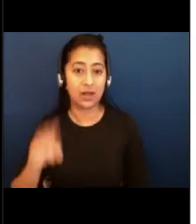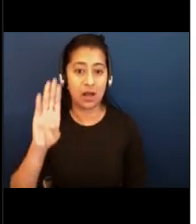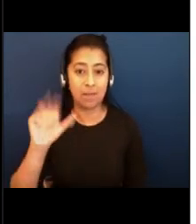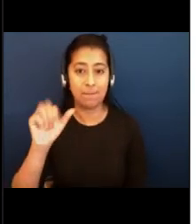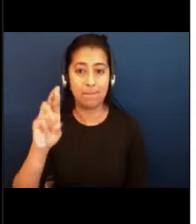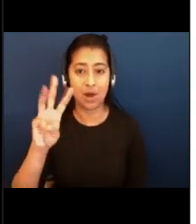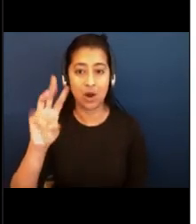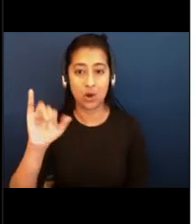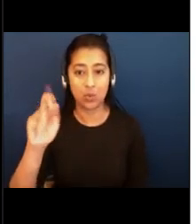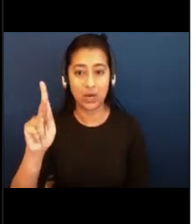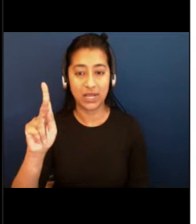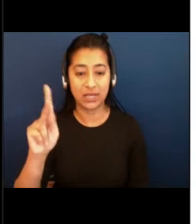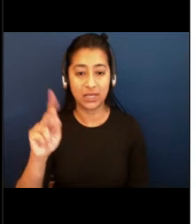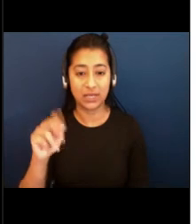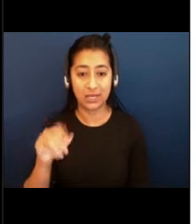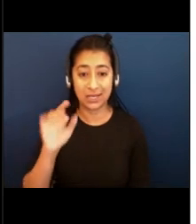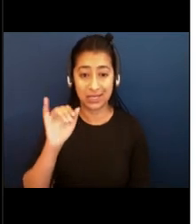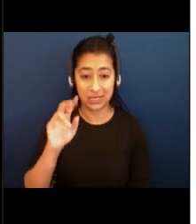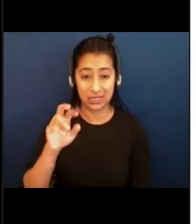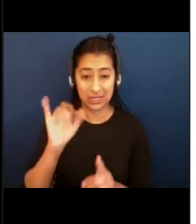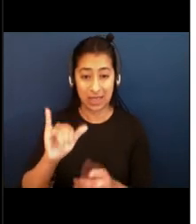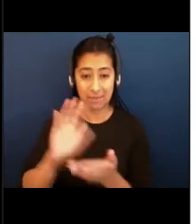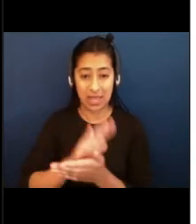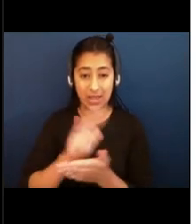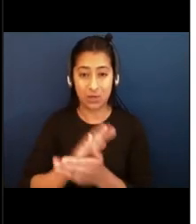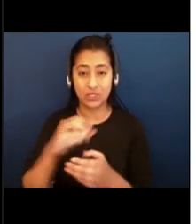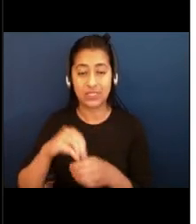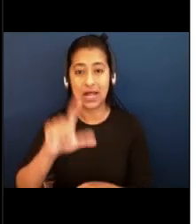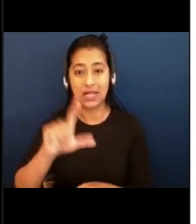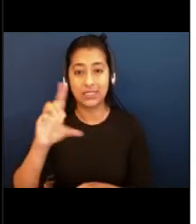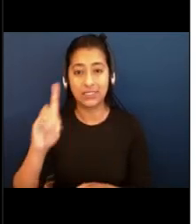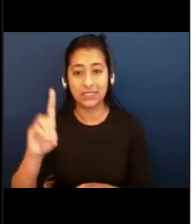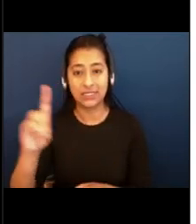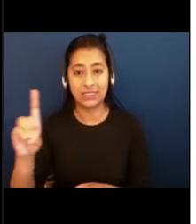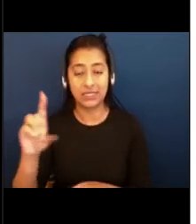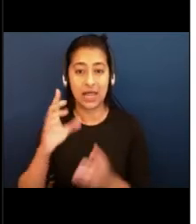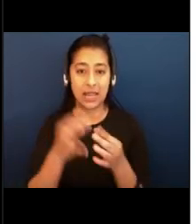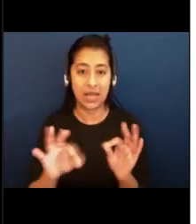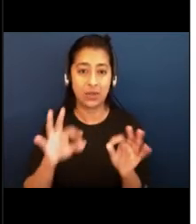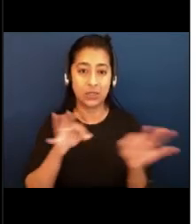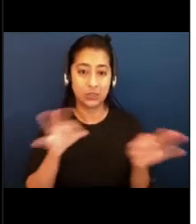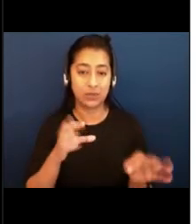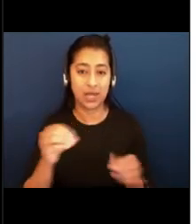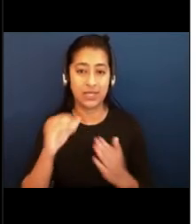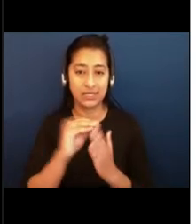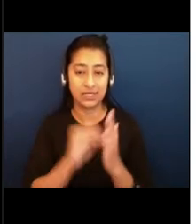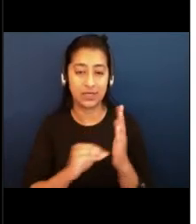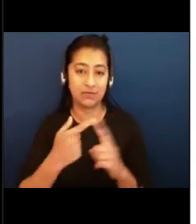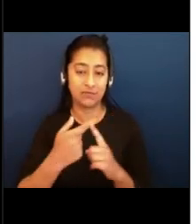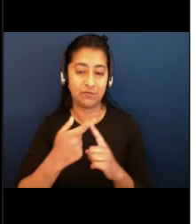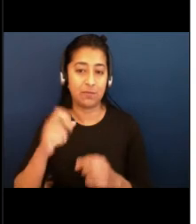that 2000 paper is in LDD, Language Description and Documentation, a journal out of the UK.